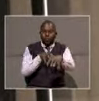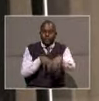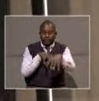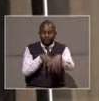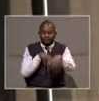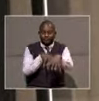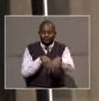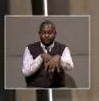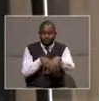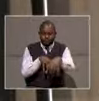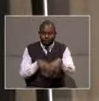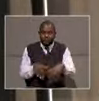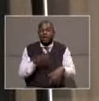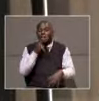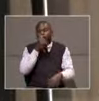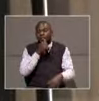agriculture is